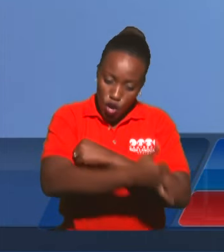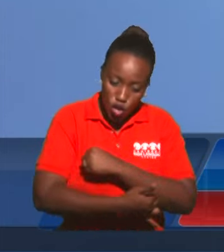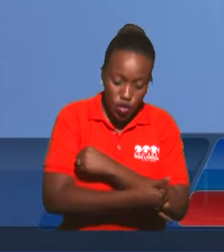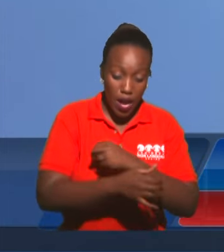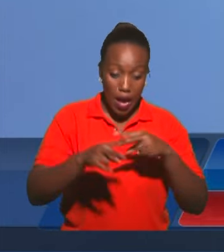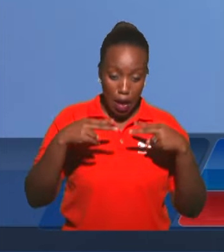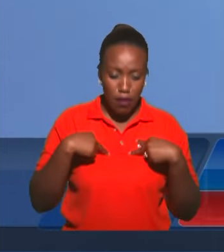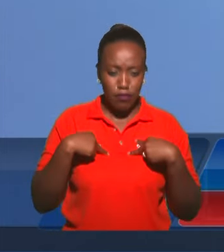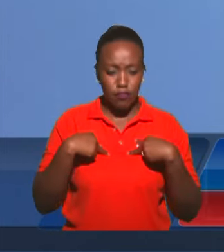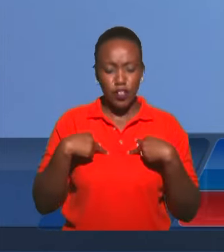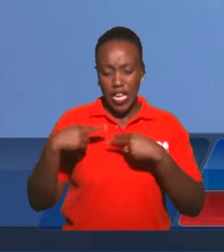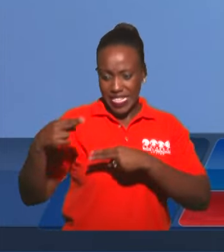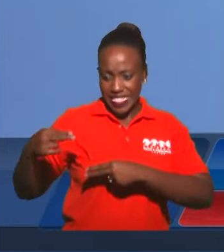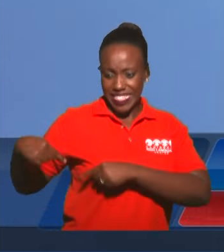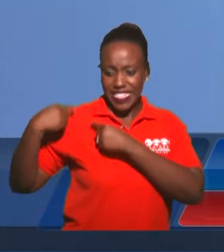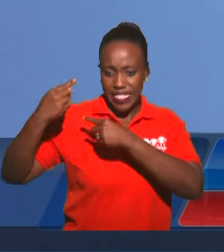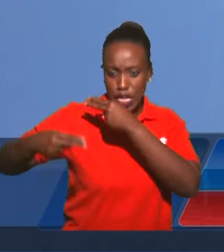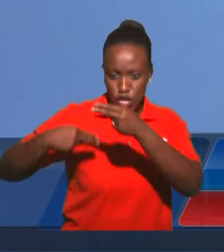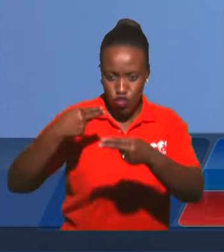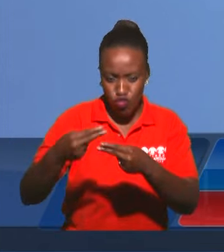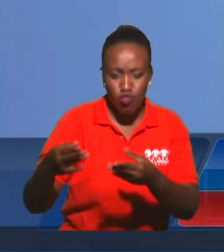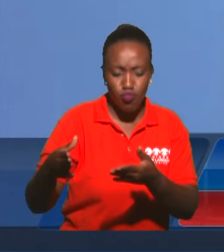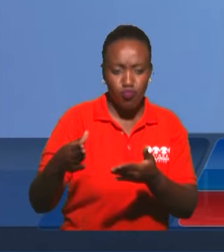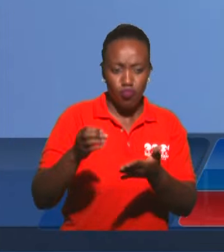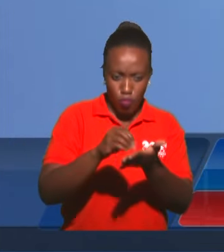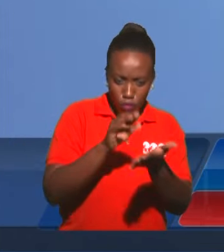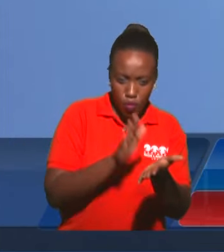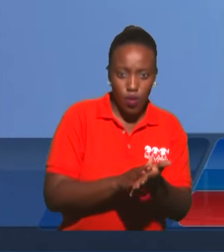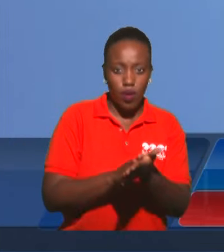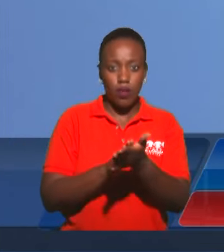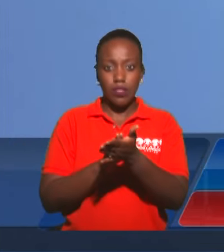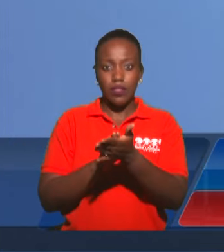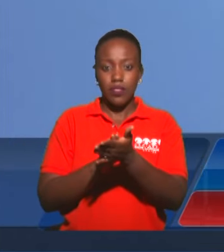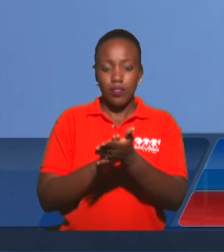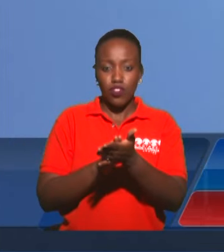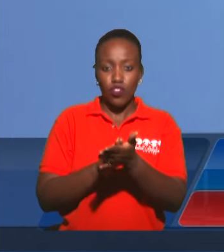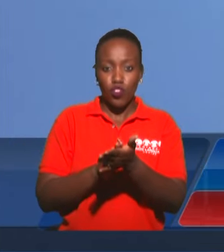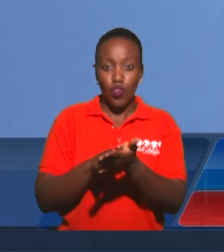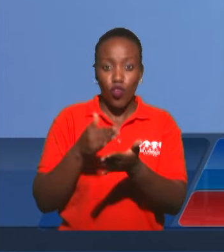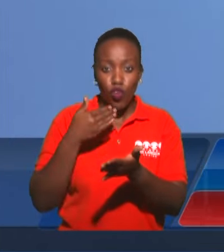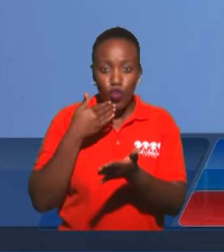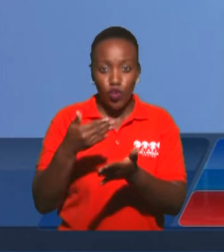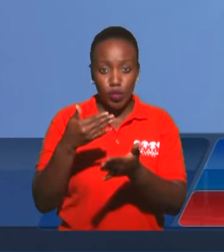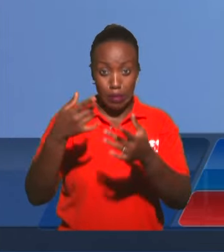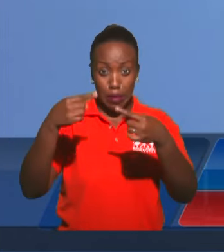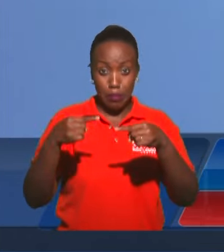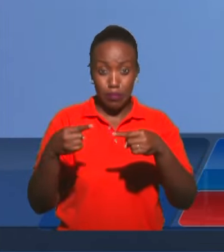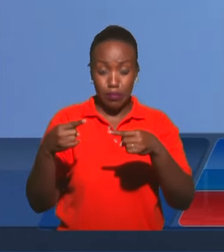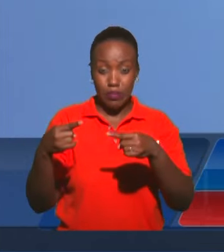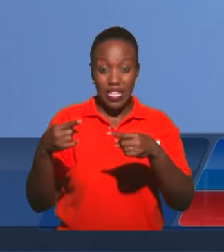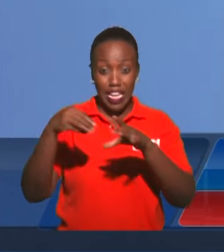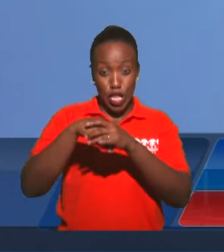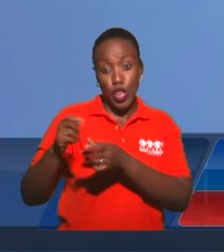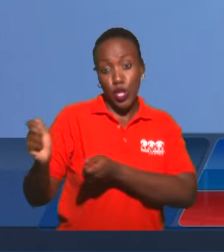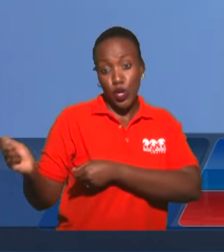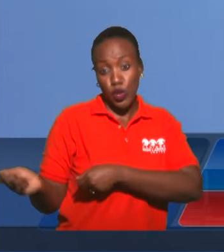World Cup. He was contributing to debate on the ICC Men's T20 Cricket World Cup 2024 Bill 2024 in the